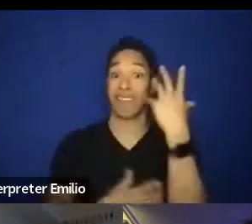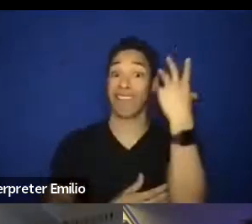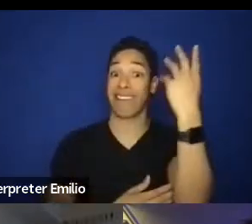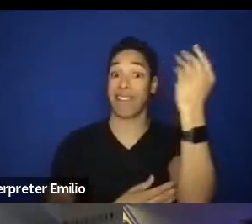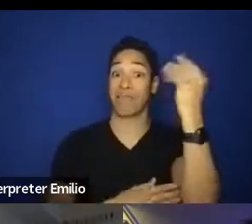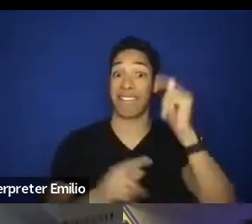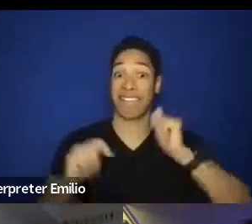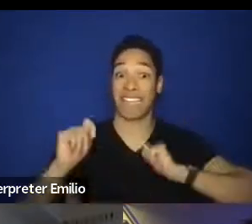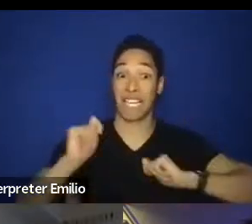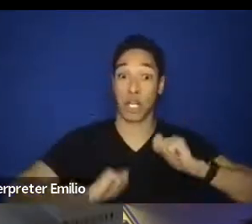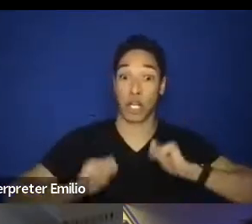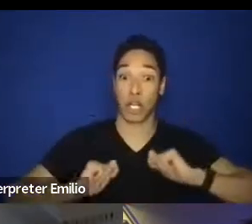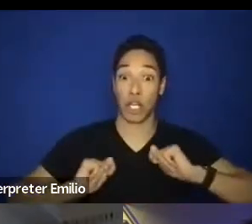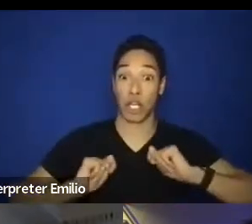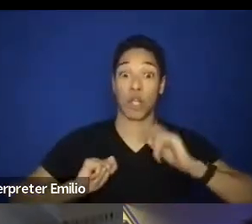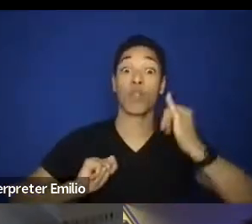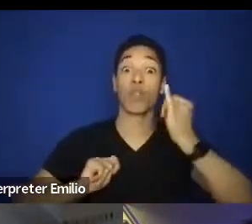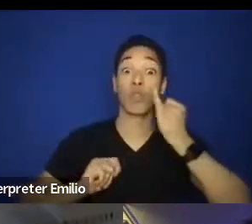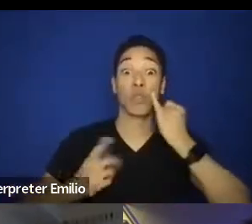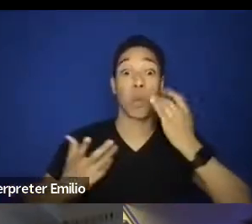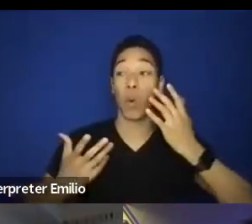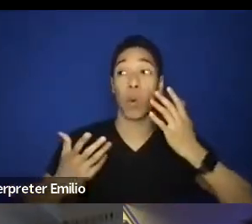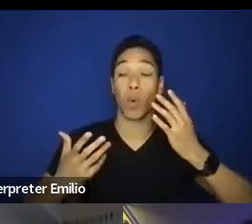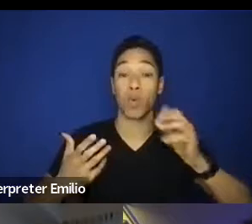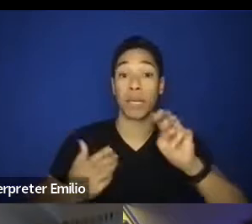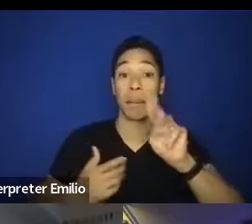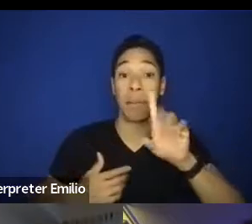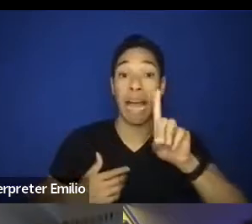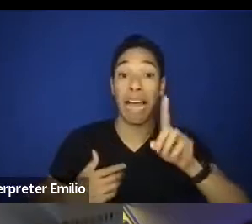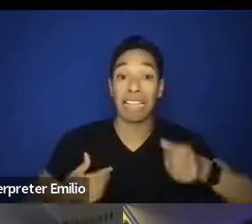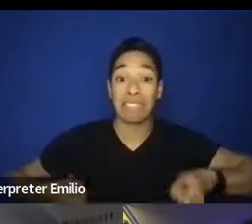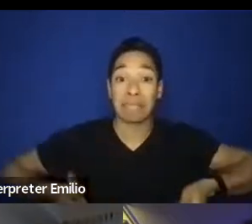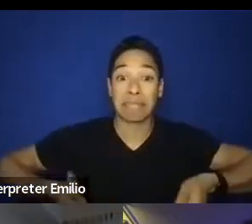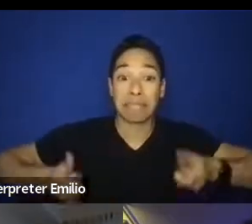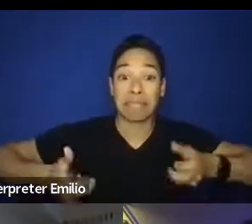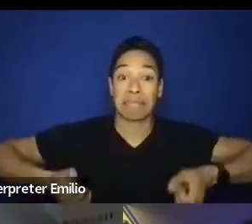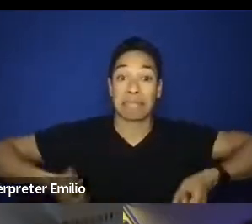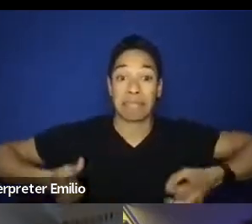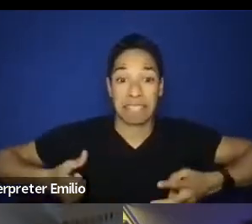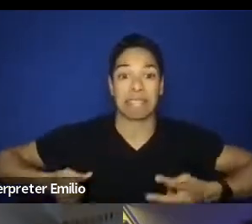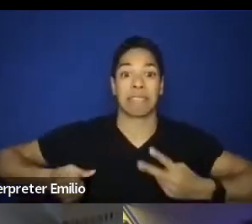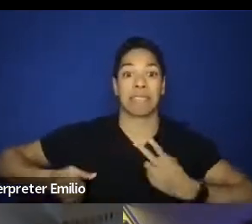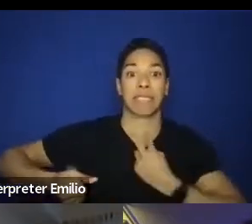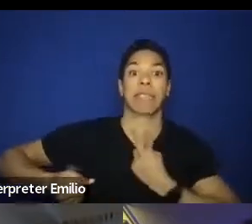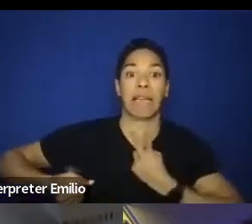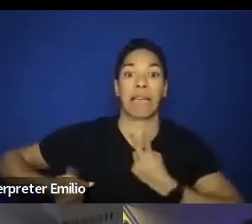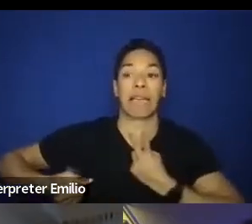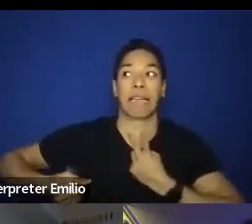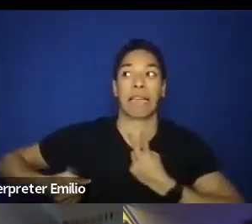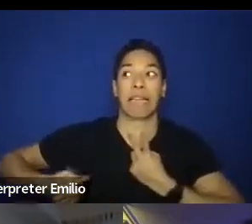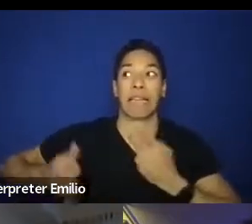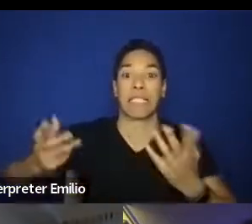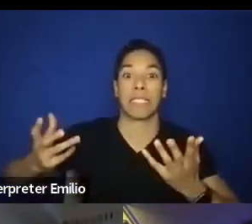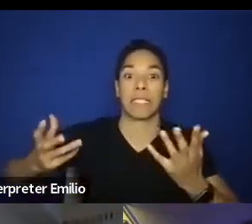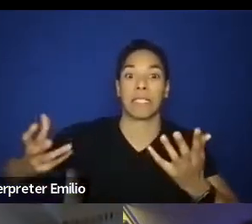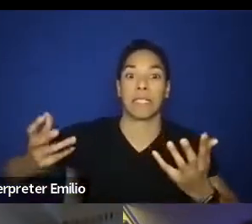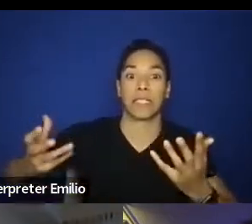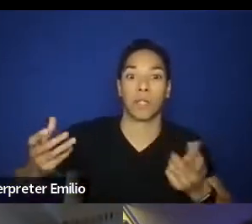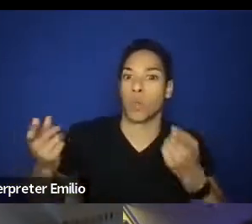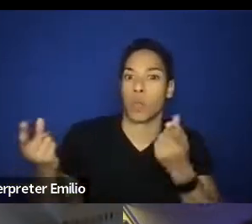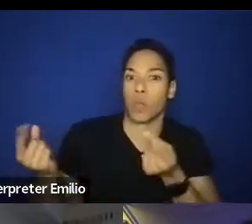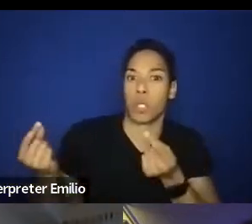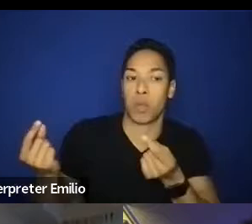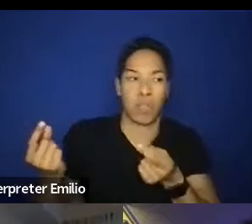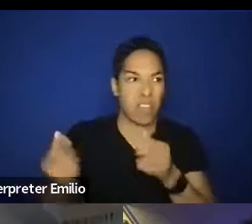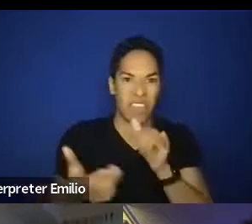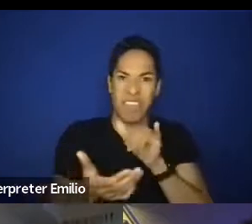then their wheelchair gets stuck and then they're stuck? Was the only question this artistic